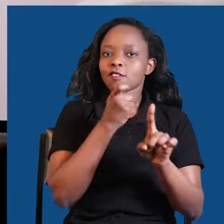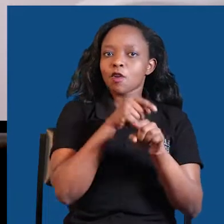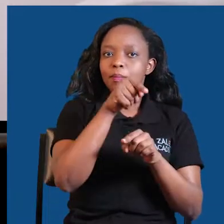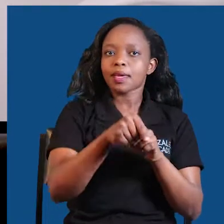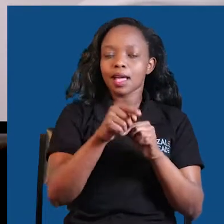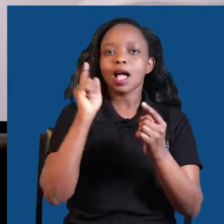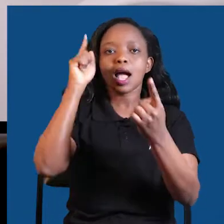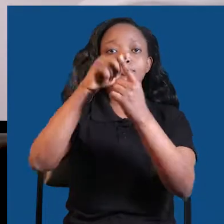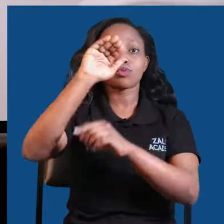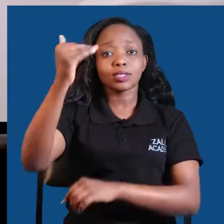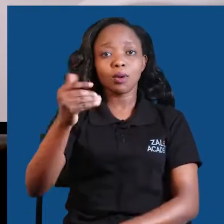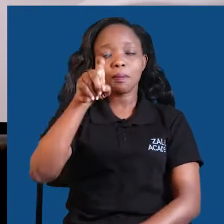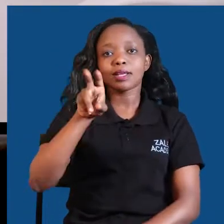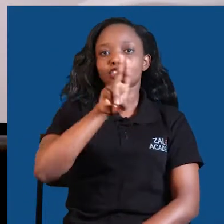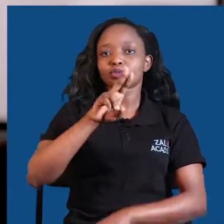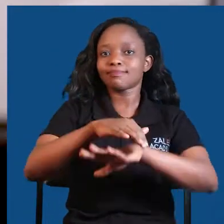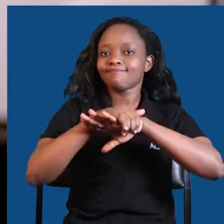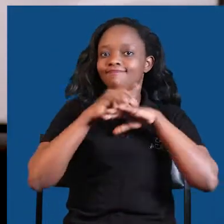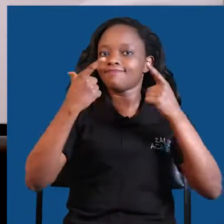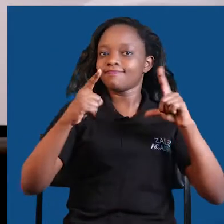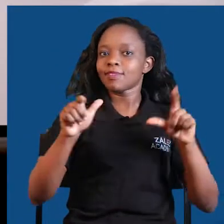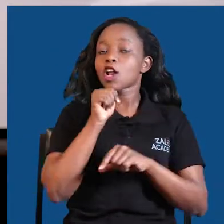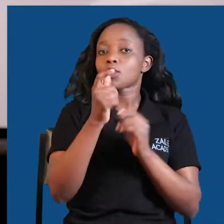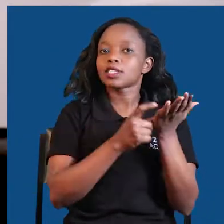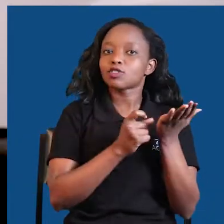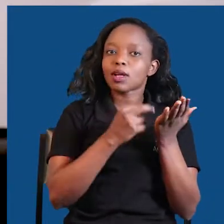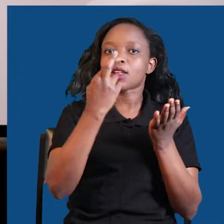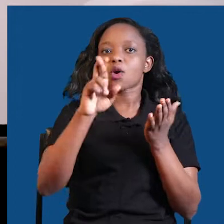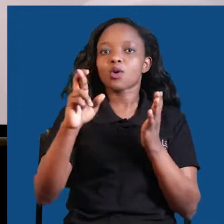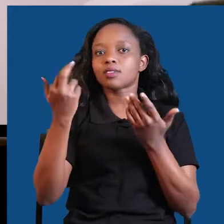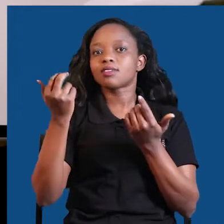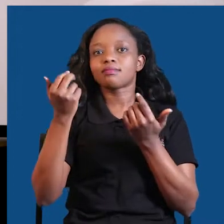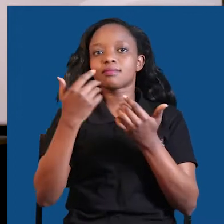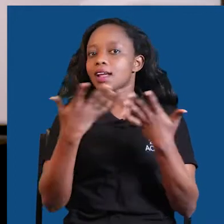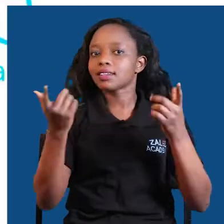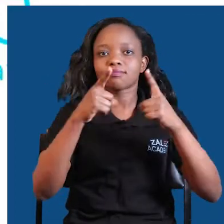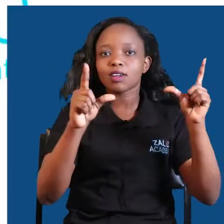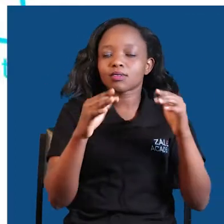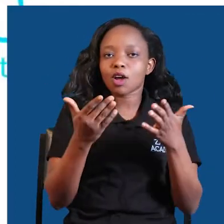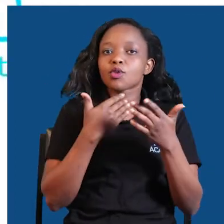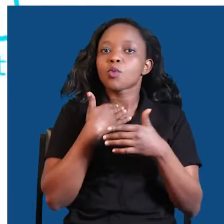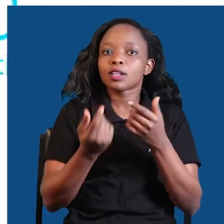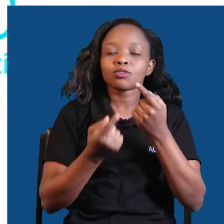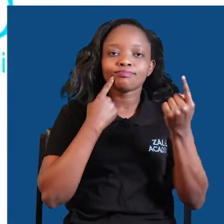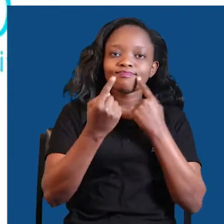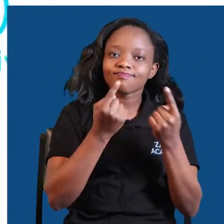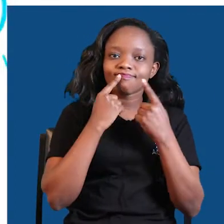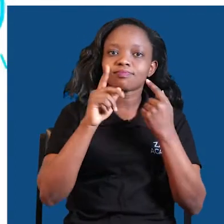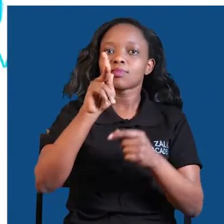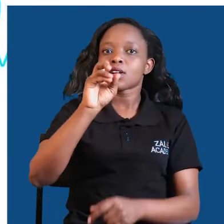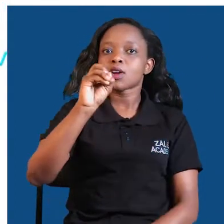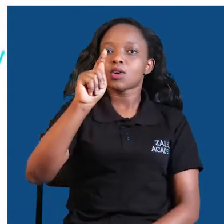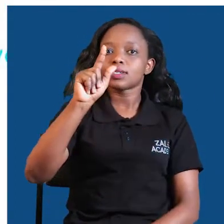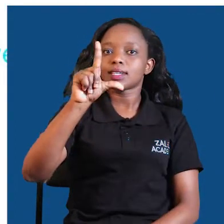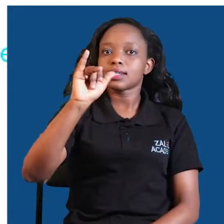someone from here to town, you will use the English language or Kiswahili or Sheng, depending on how you want to instruct them. Kotlin